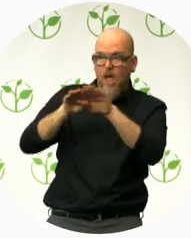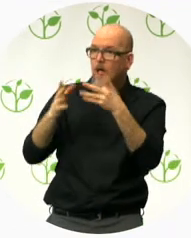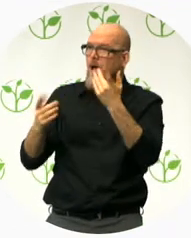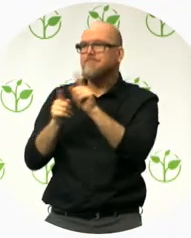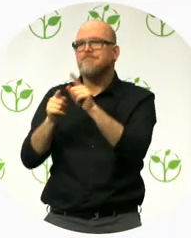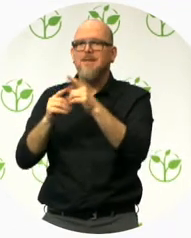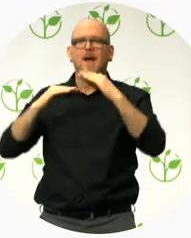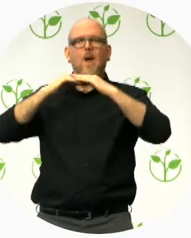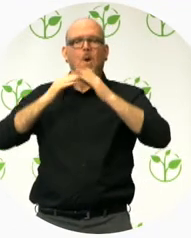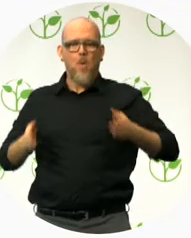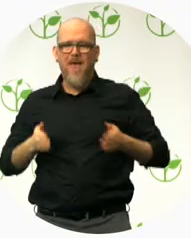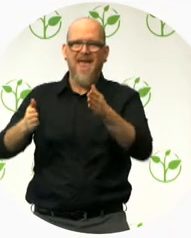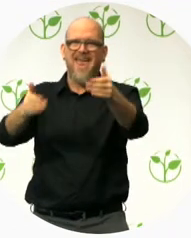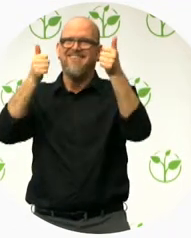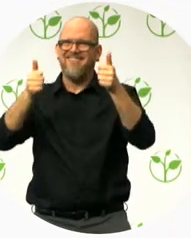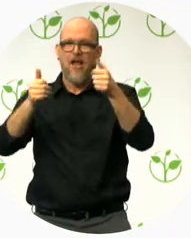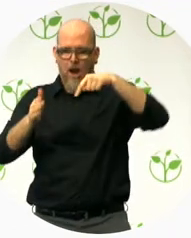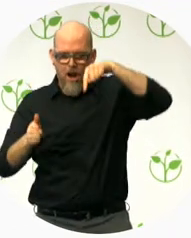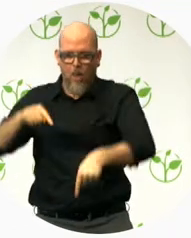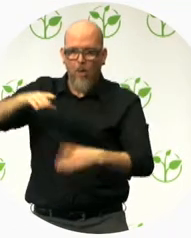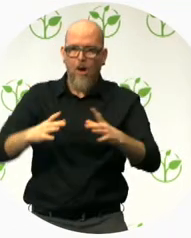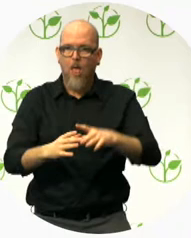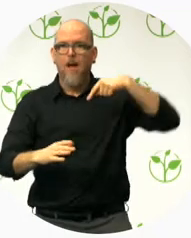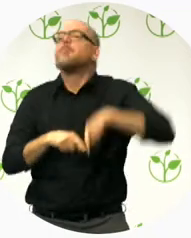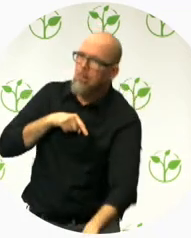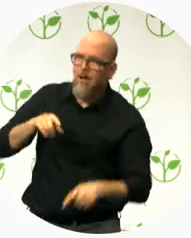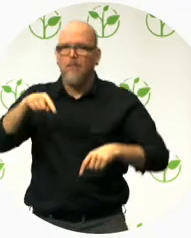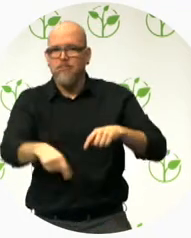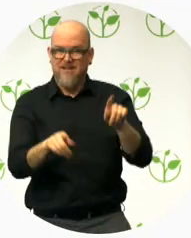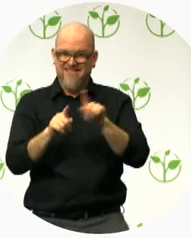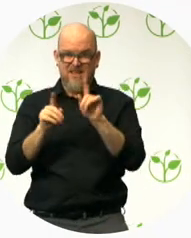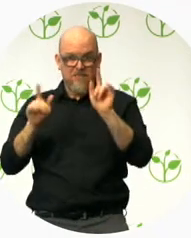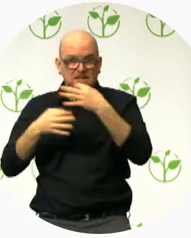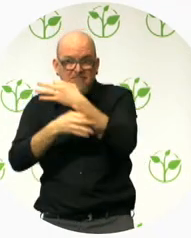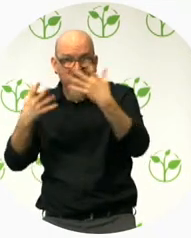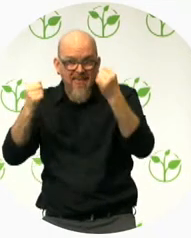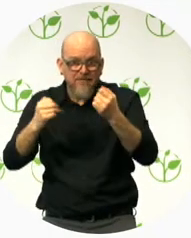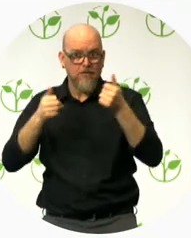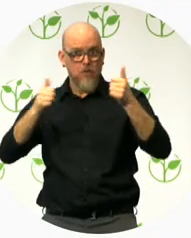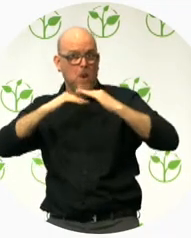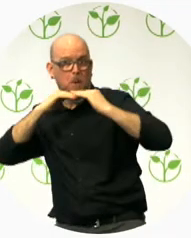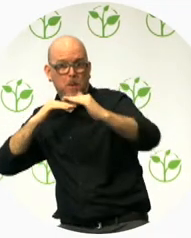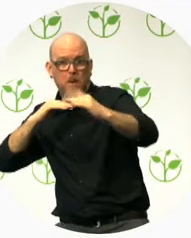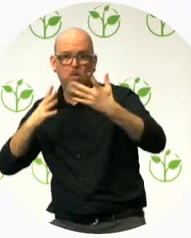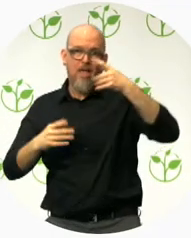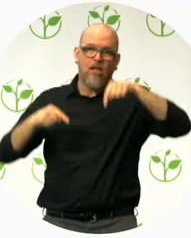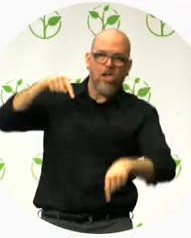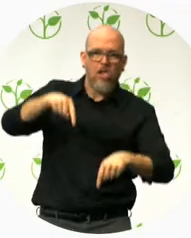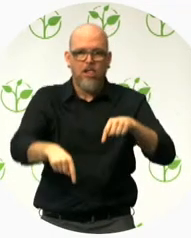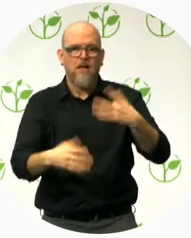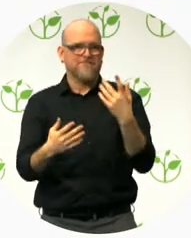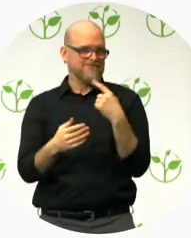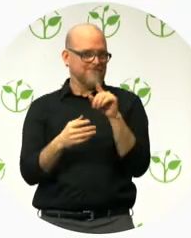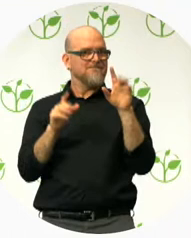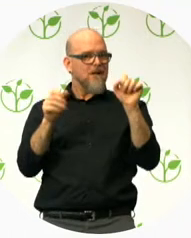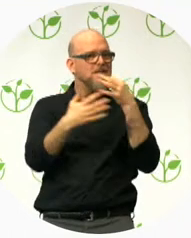accessibility? It's a question. And I ask everybody of you here this question,